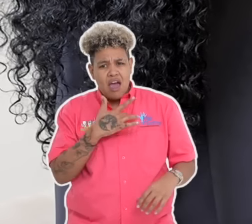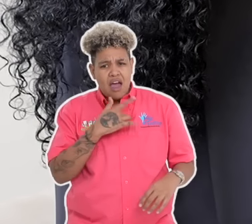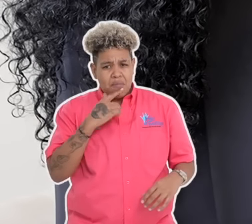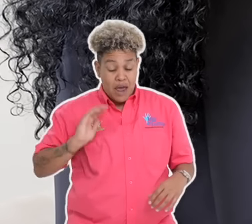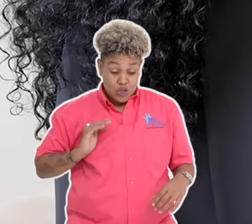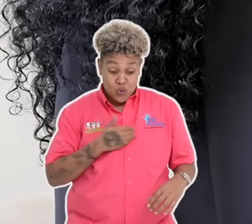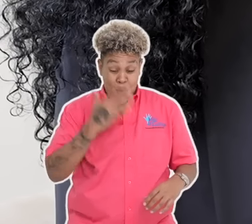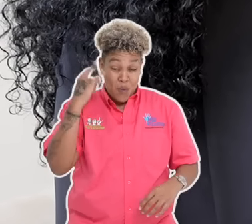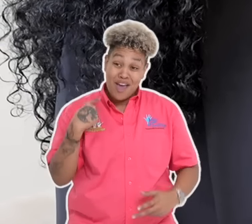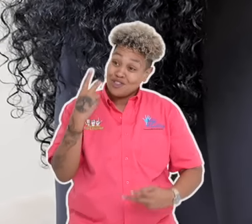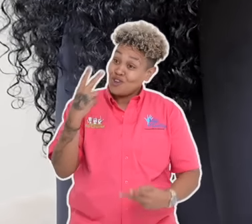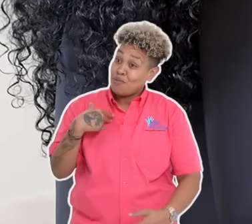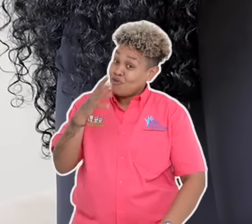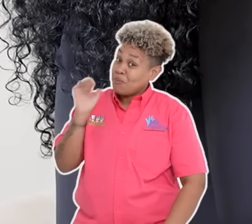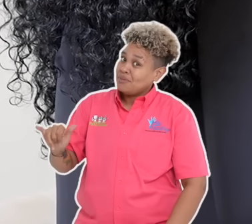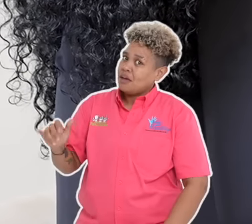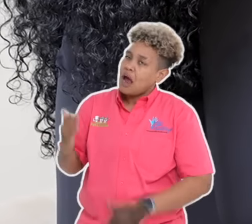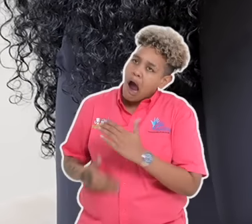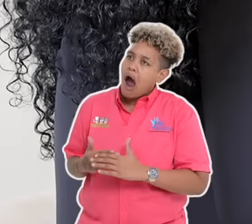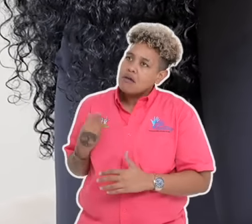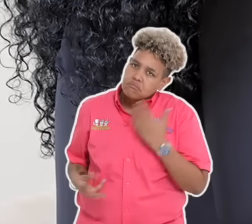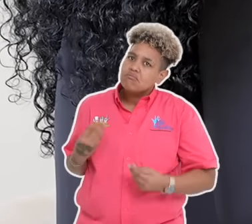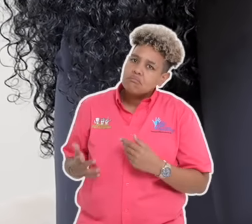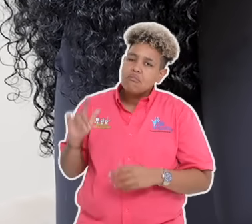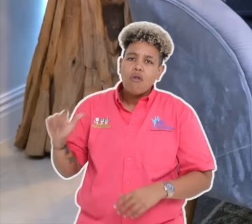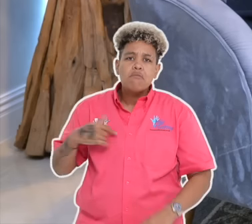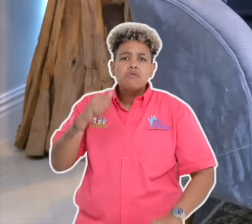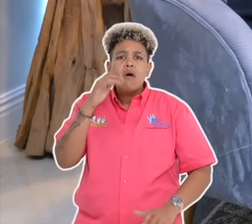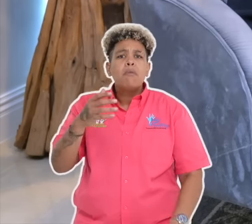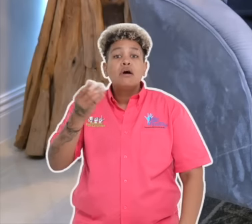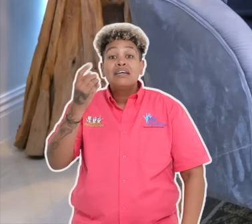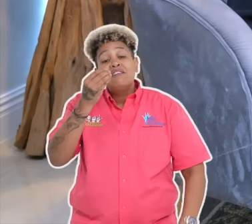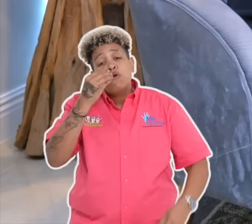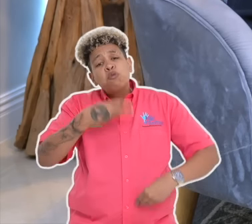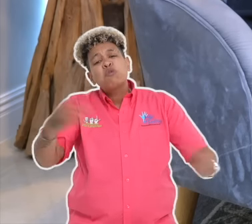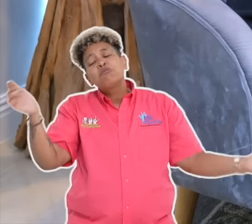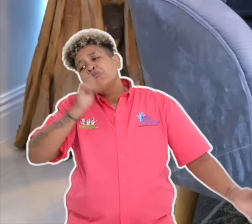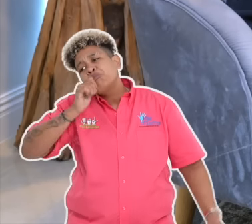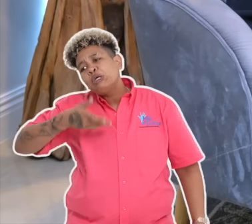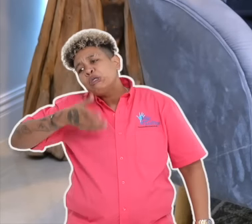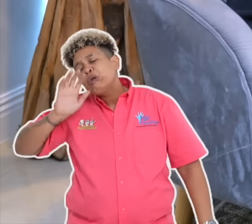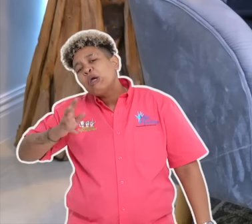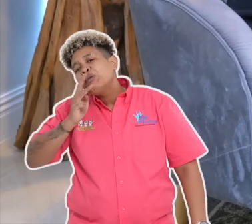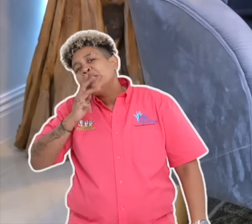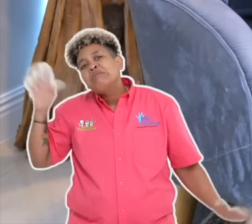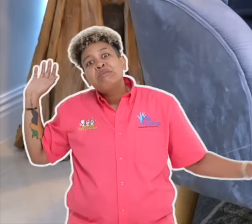my heart and my soul because all I saw growing up was kindness and love. And not having the